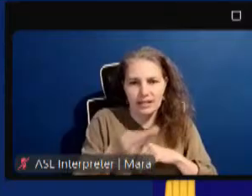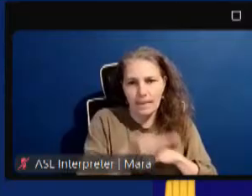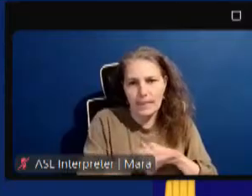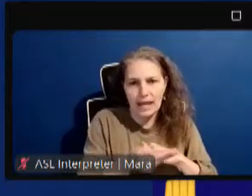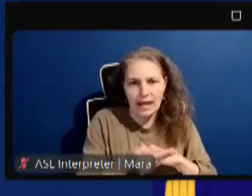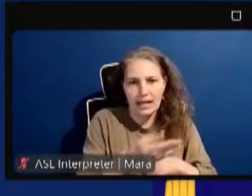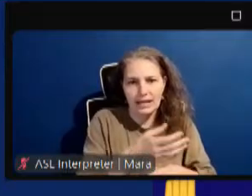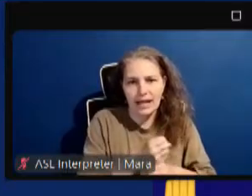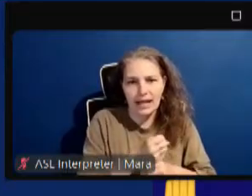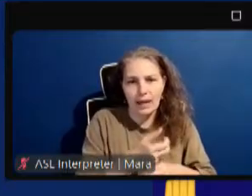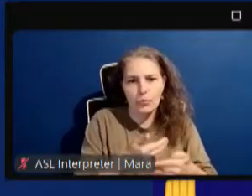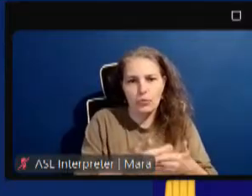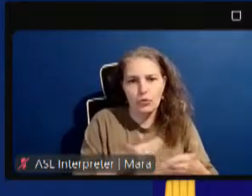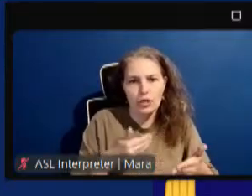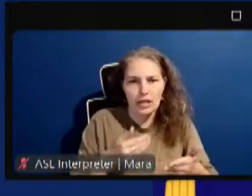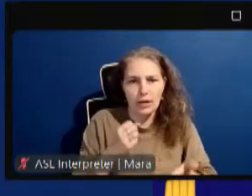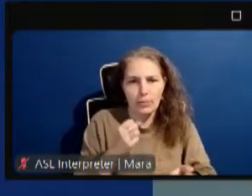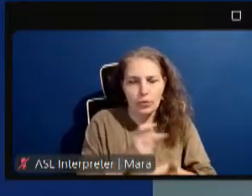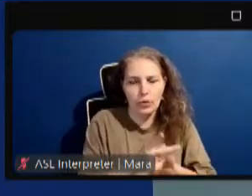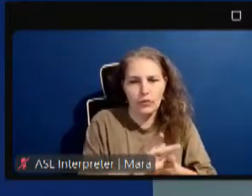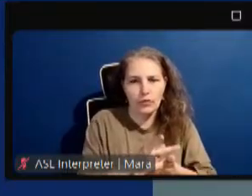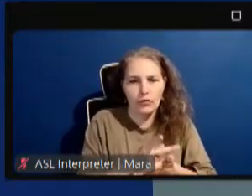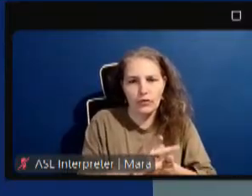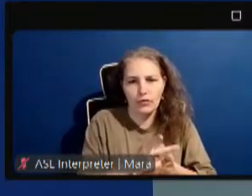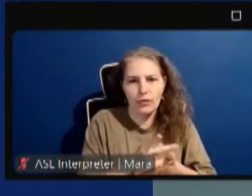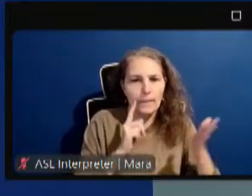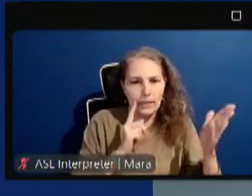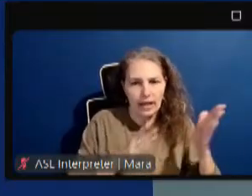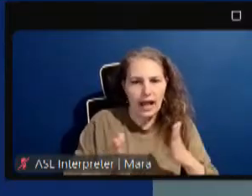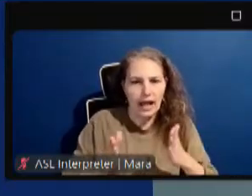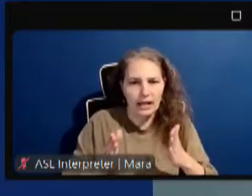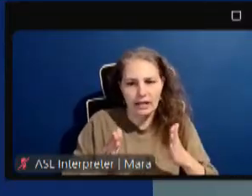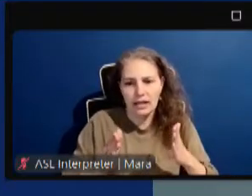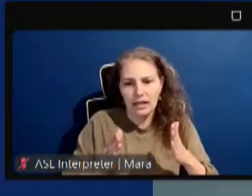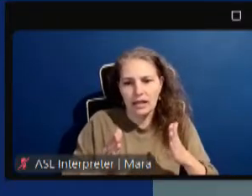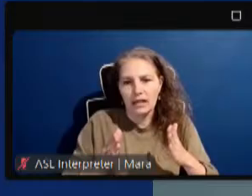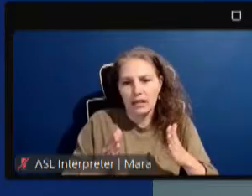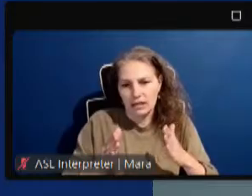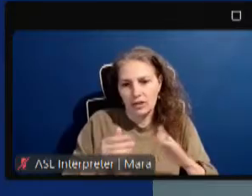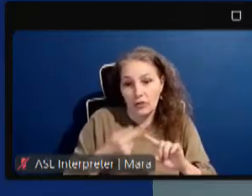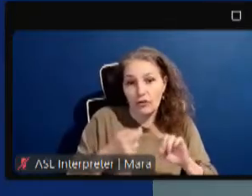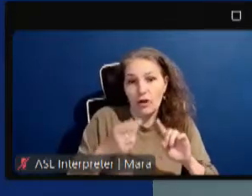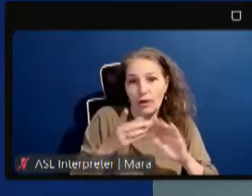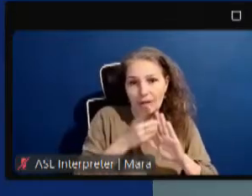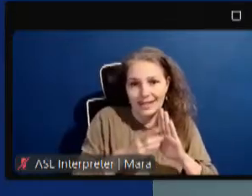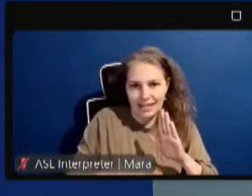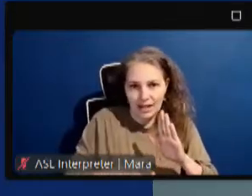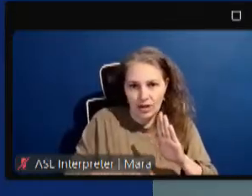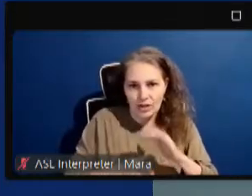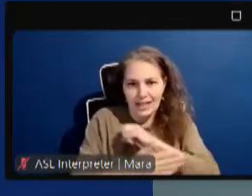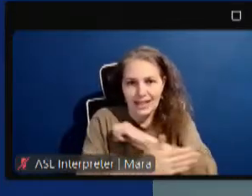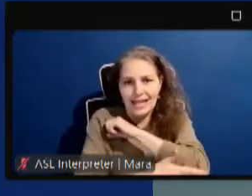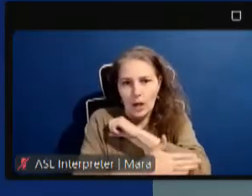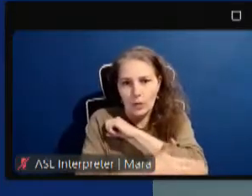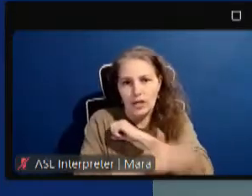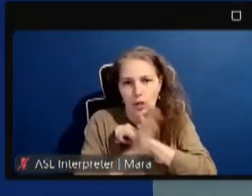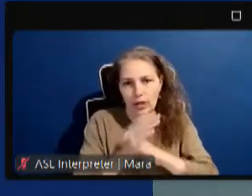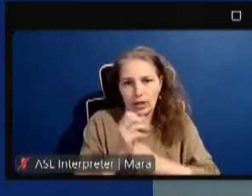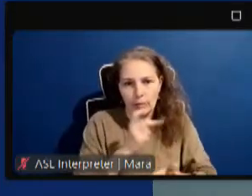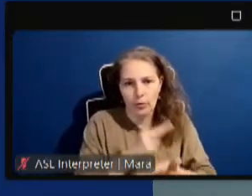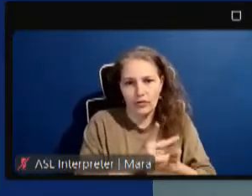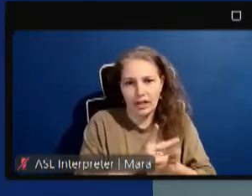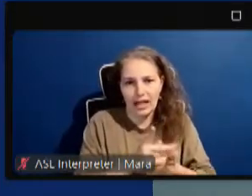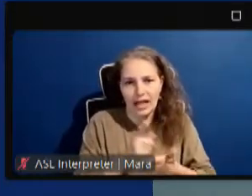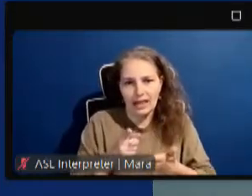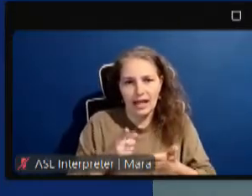So pre-approved plans, once they're submitted and approved, submitted by designers and approved by the county, will be good for 1 year, and